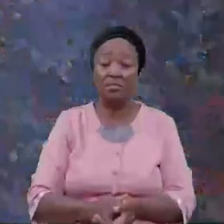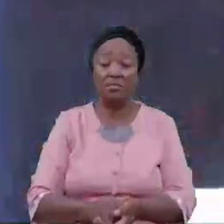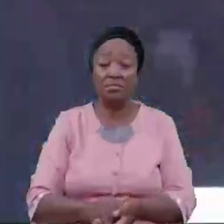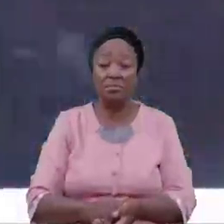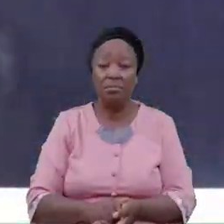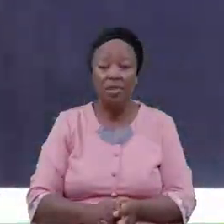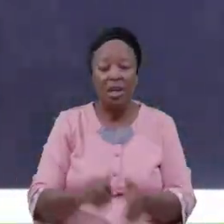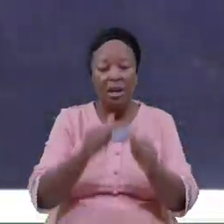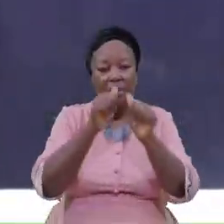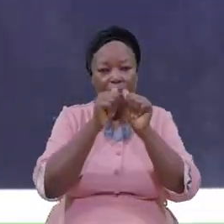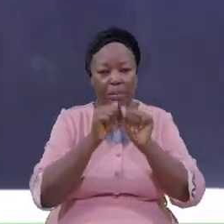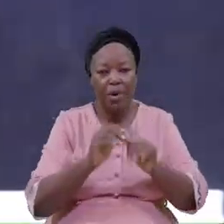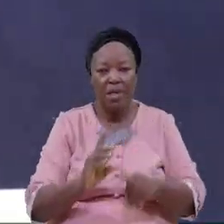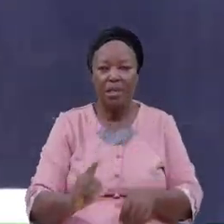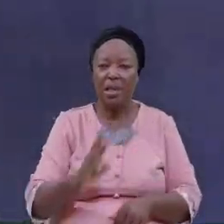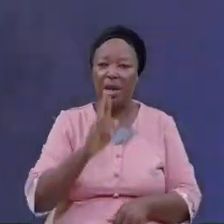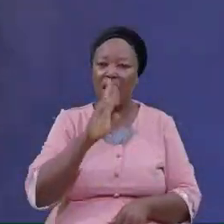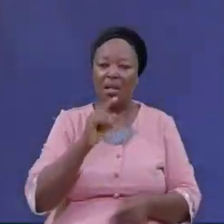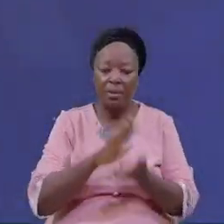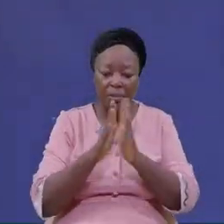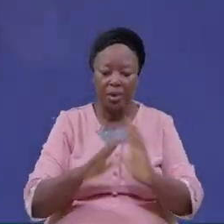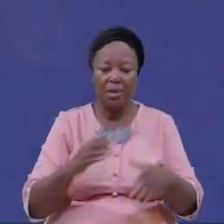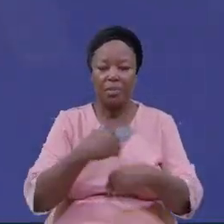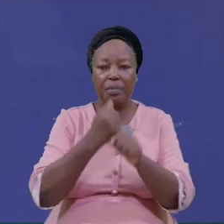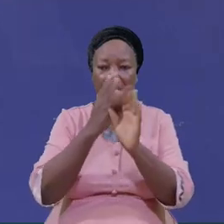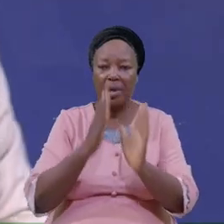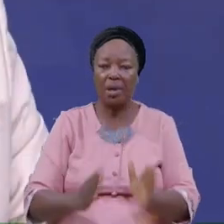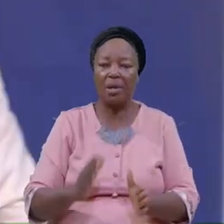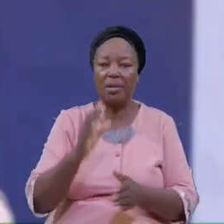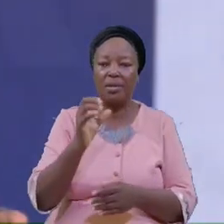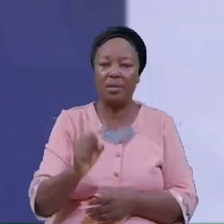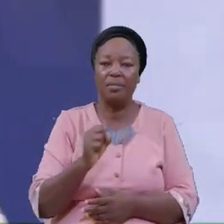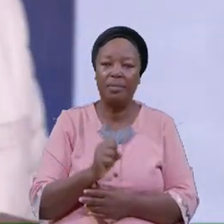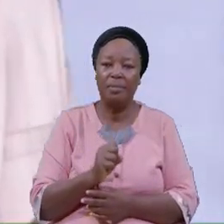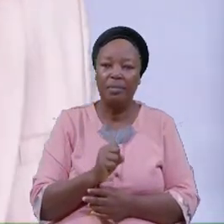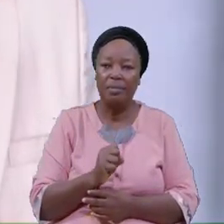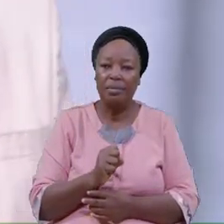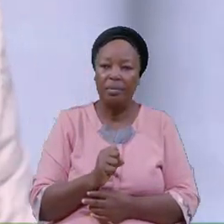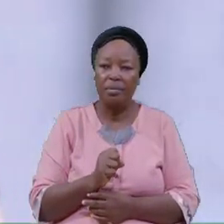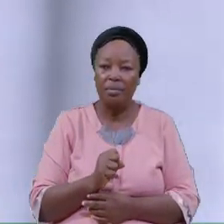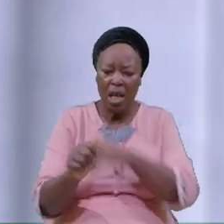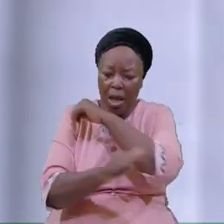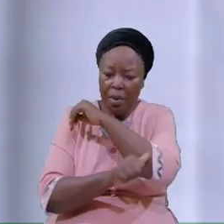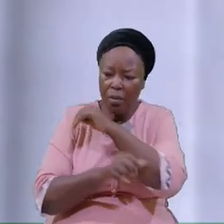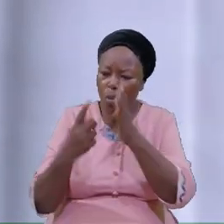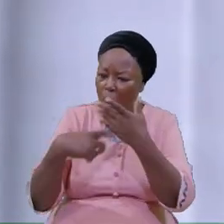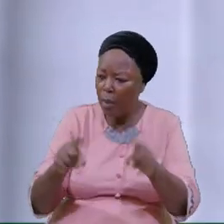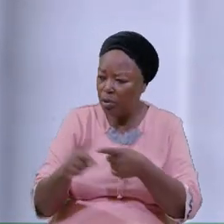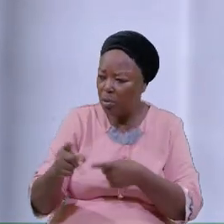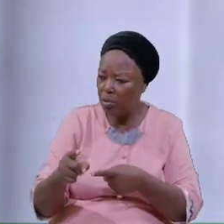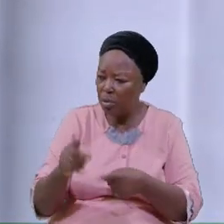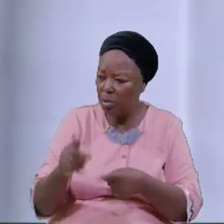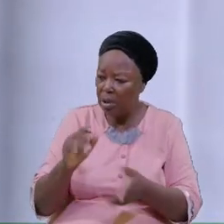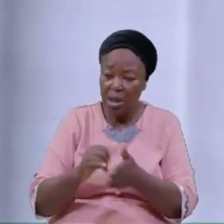the peacemakers. Heureux ceux qui procurent la paix. Abraham, what happened to you the other day? Abraham, qu'est-ce qui t'est arrivé la dernière